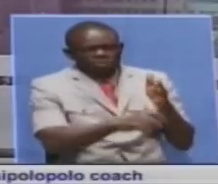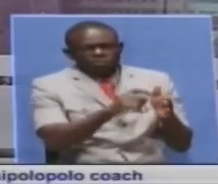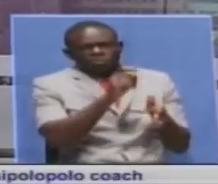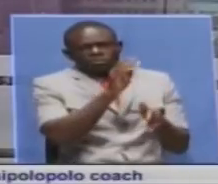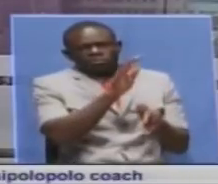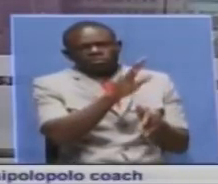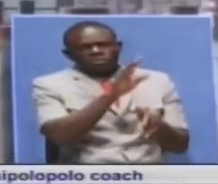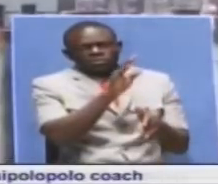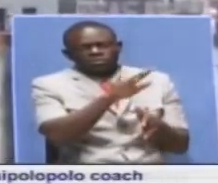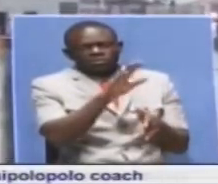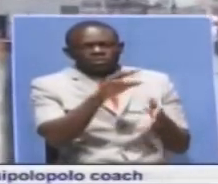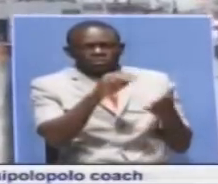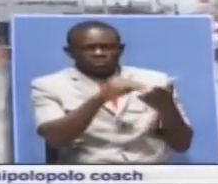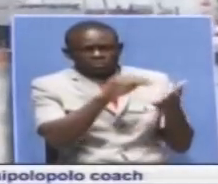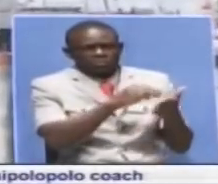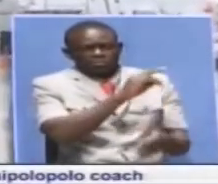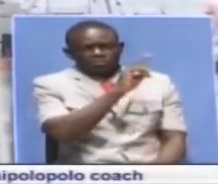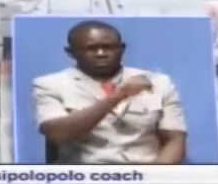Here's a report.